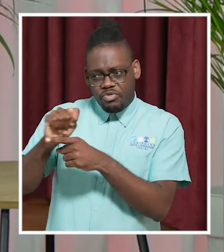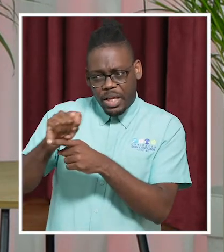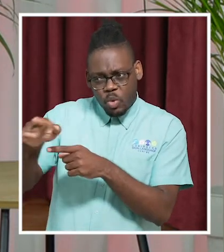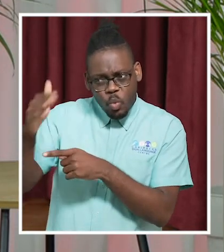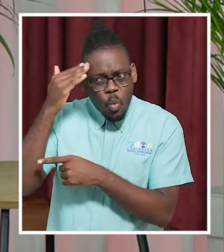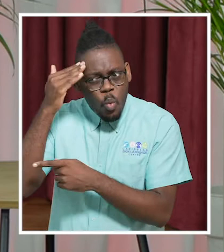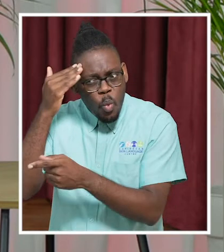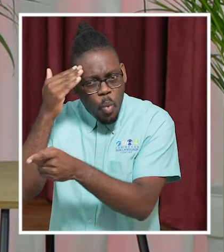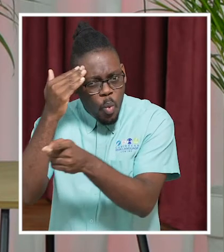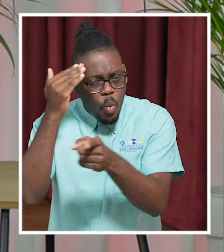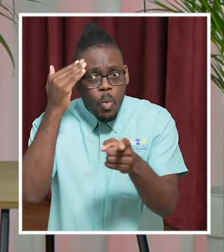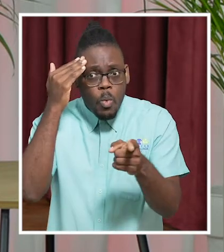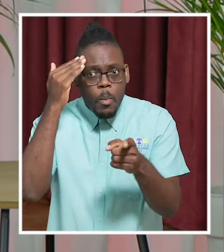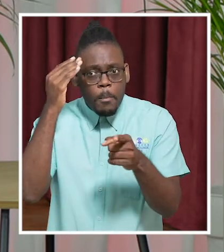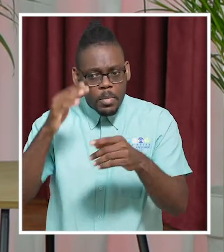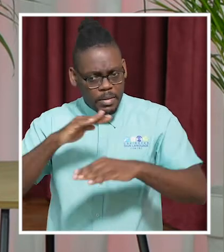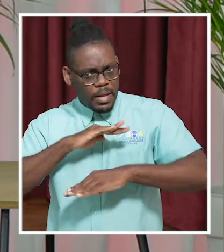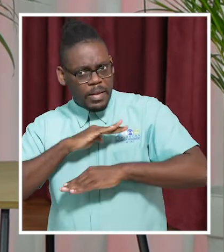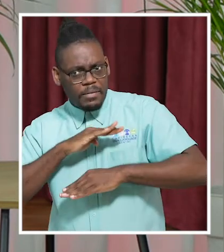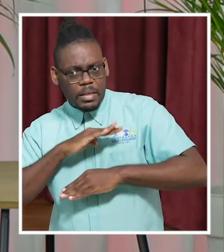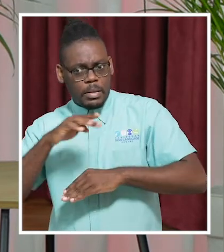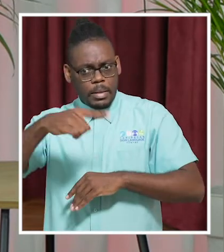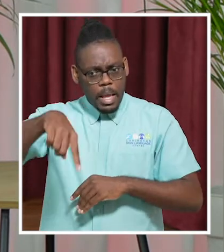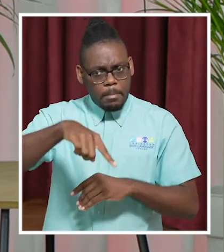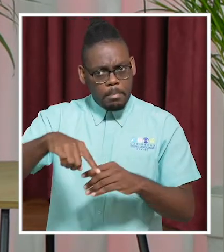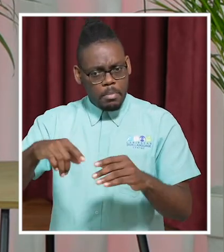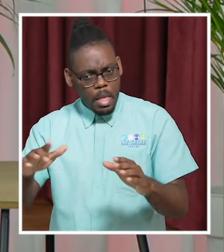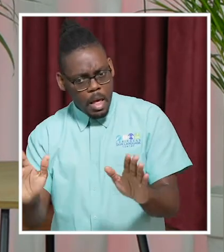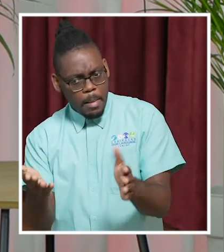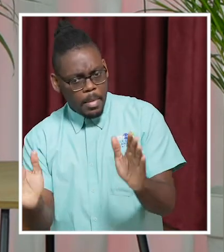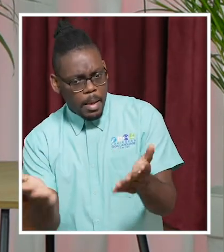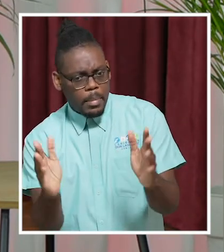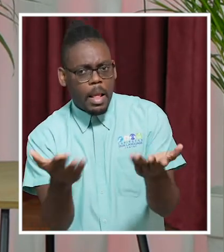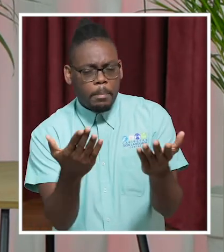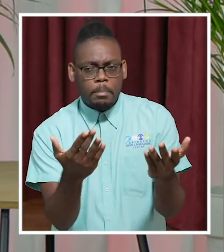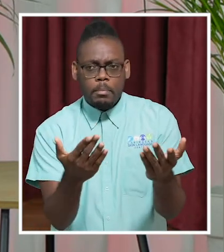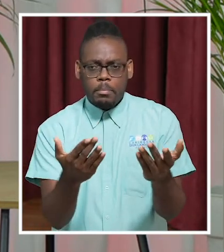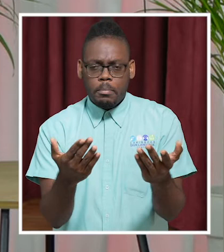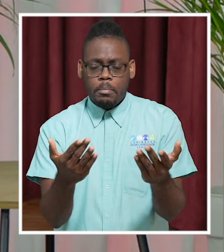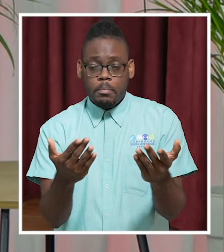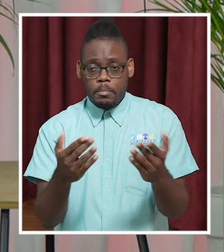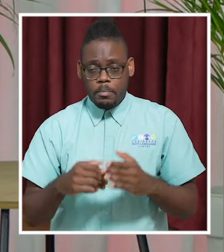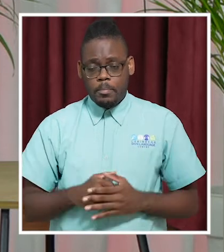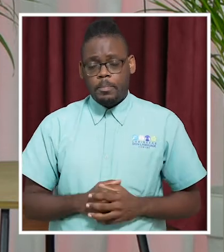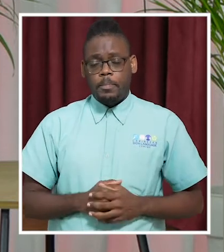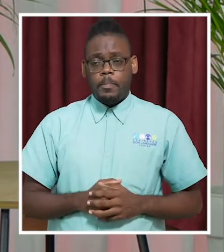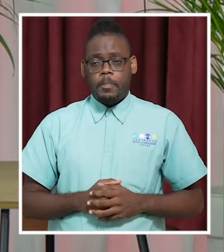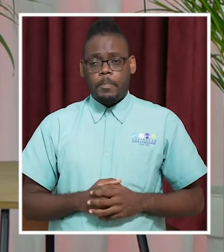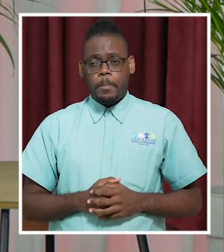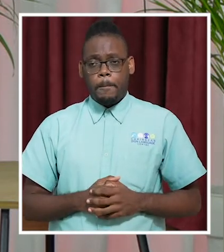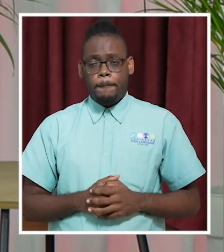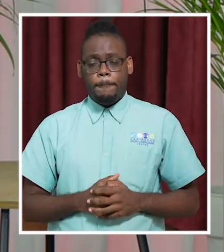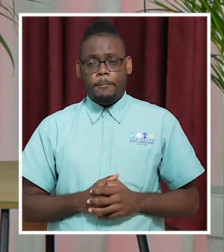the capacity of those persons to be able to not treat, but of course, but to identify persons so